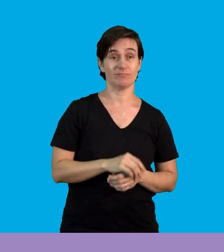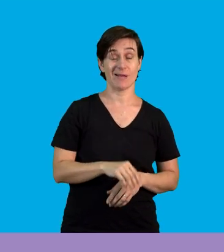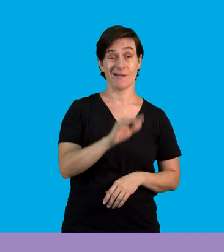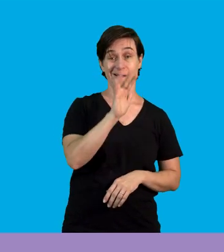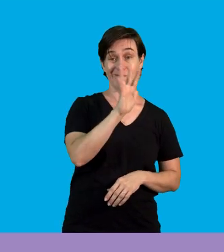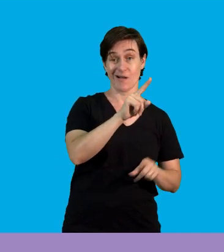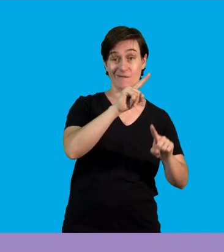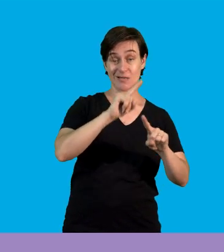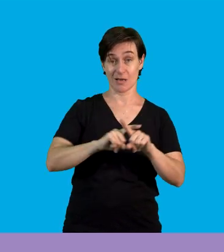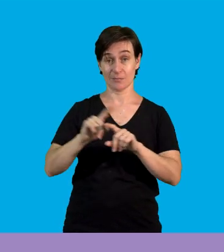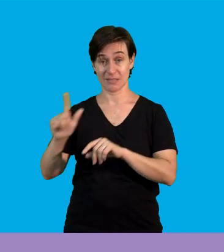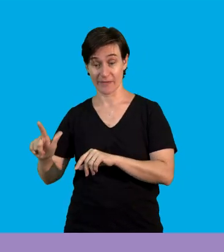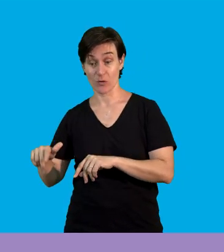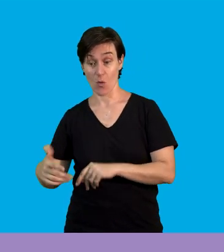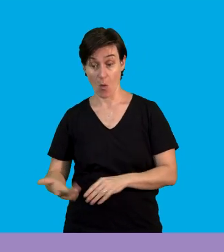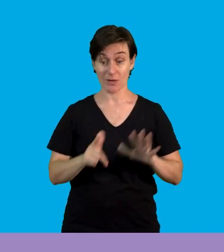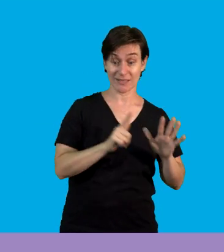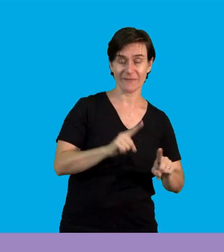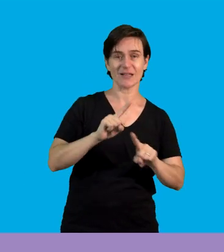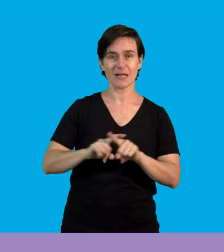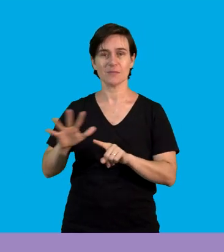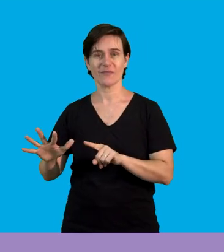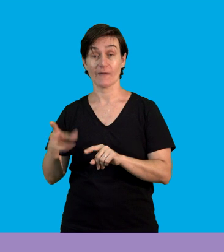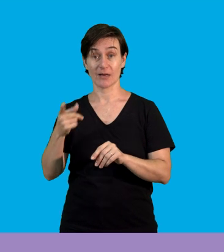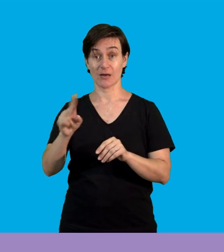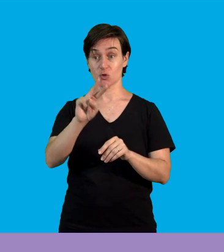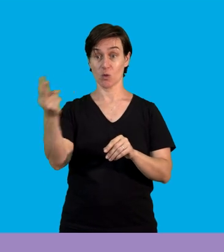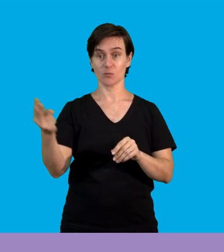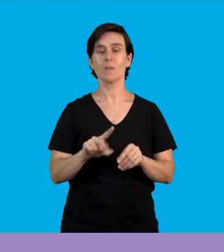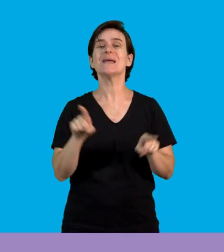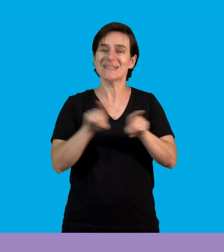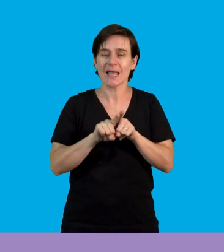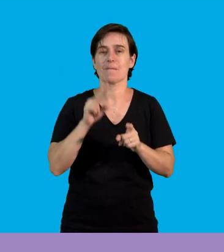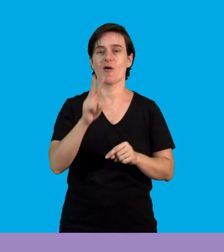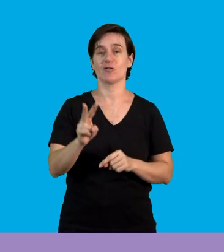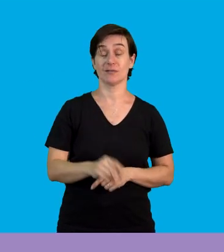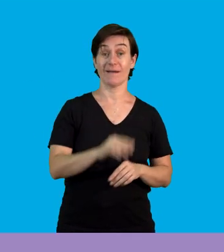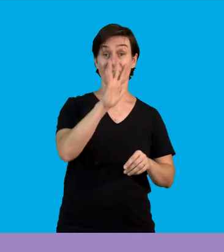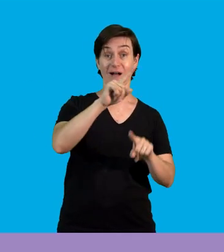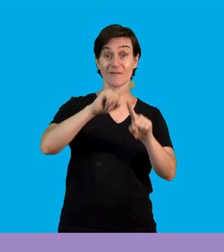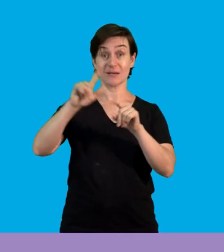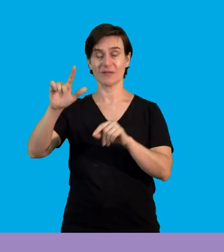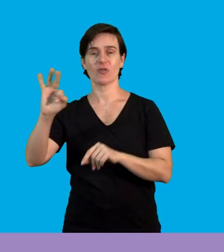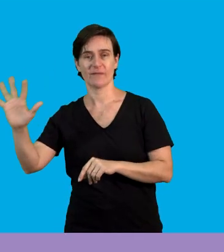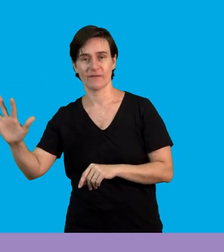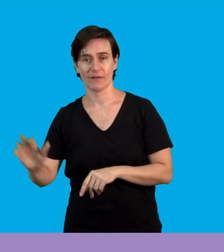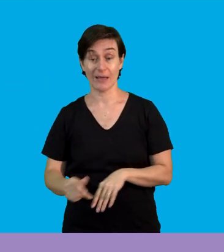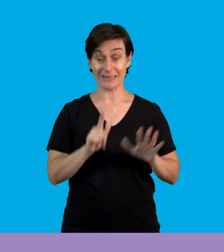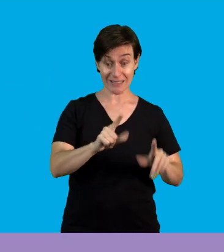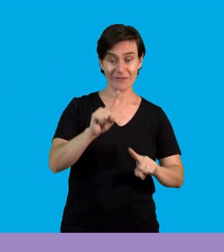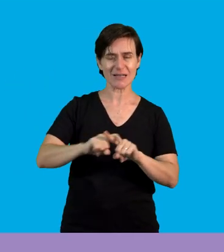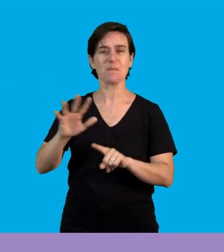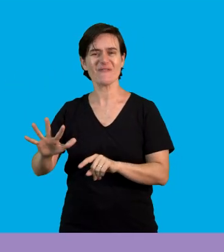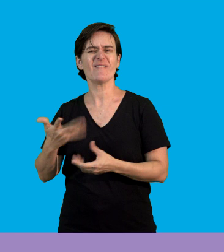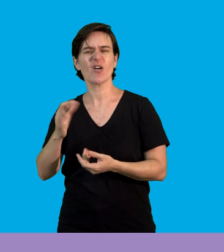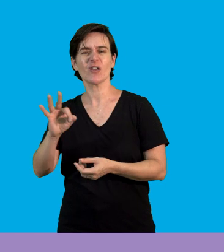by 7 and 7 multiplied by 5, the outcome is still the same, 35. So how